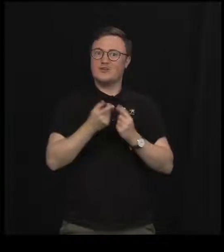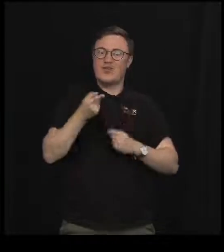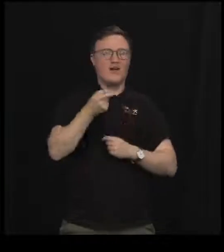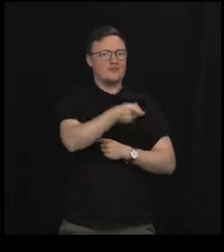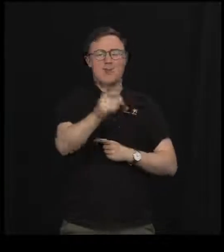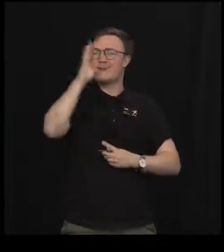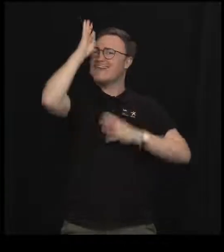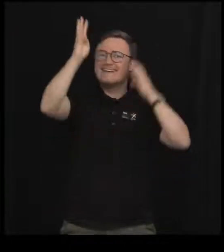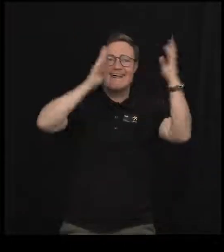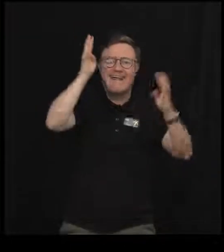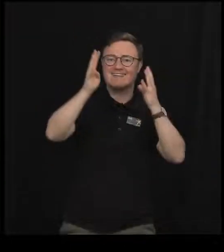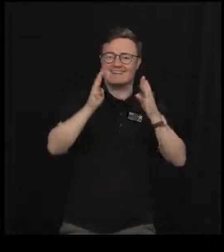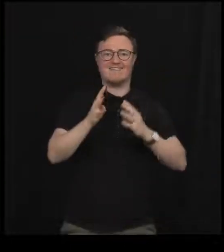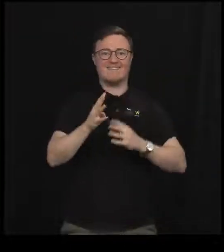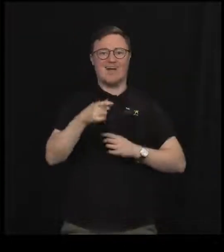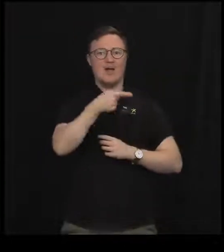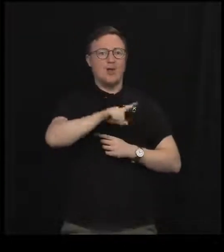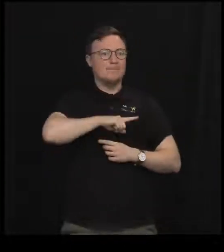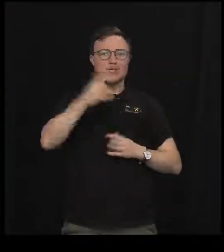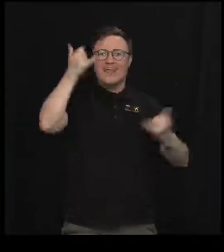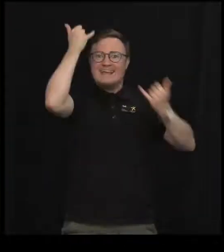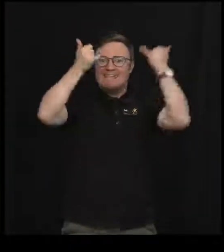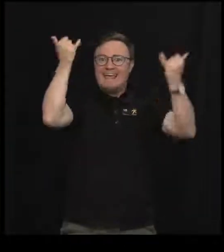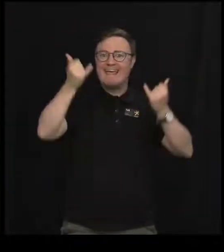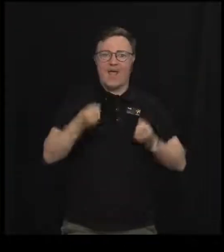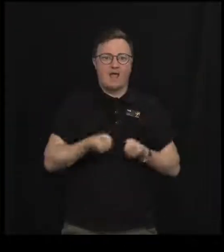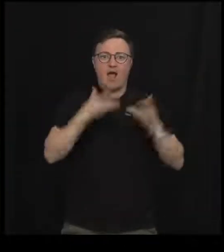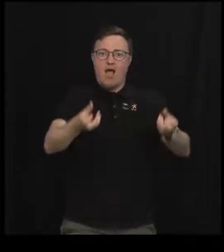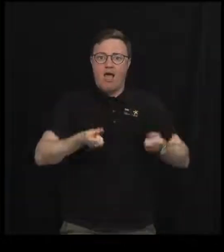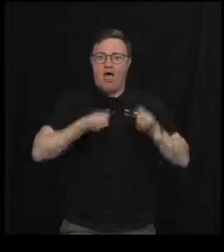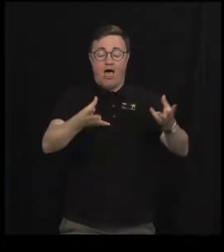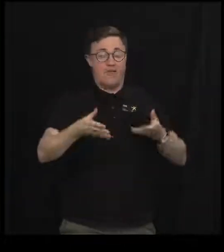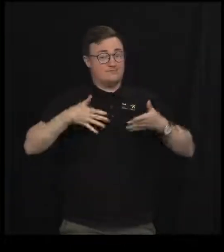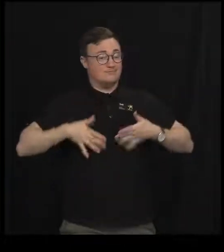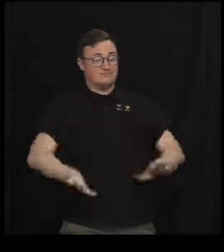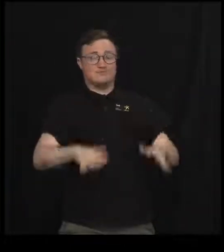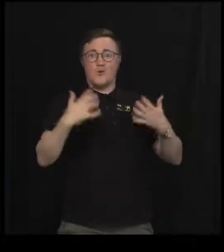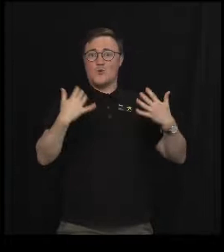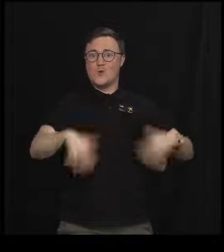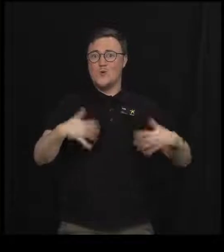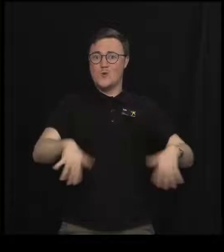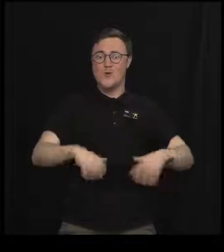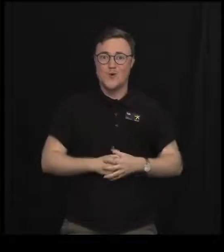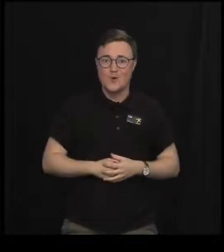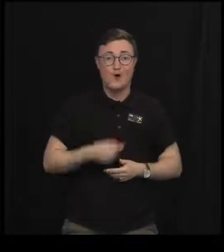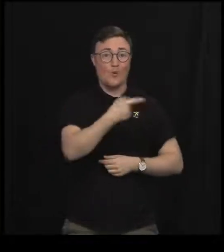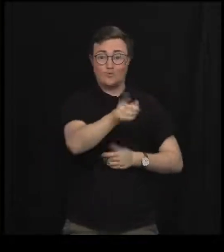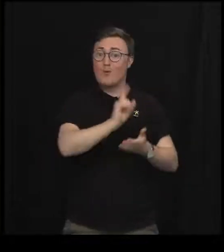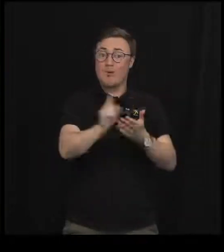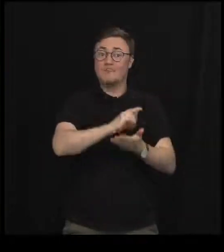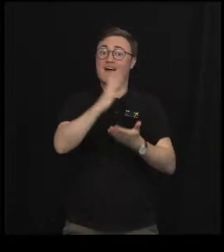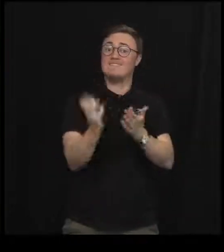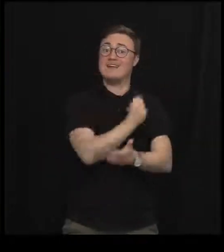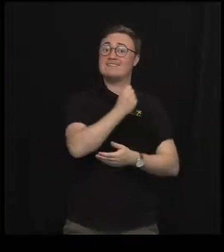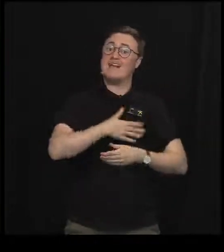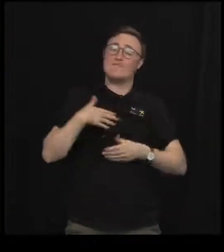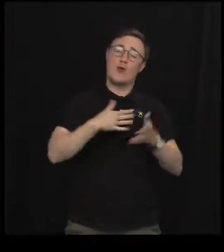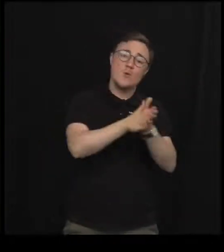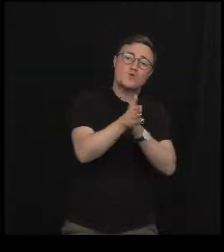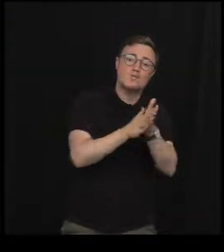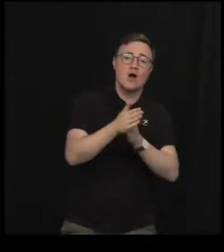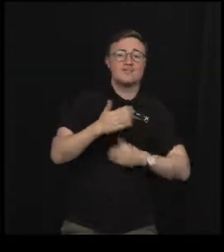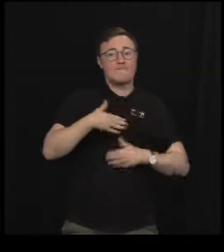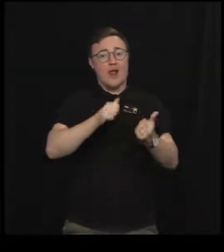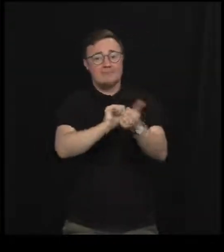ideas. And the fact that they continue to generally win or be really runner-ups in the challenges, bring their own